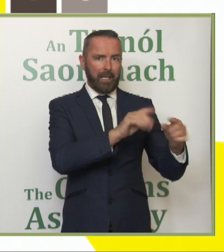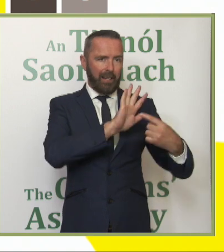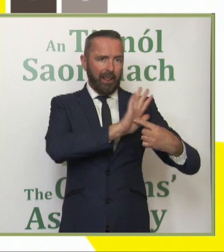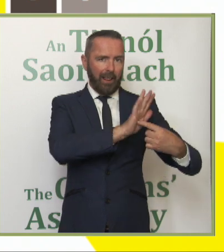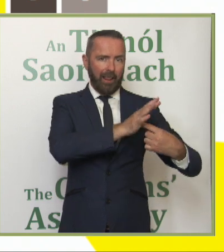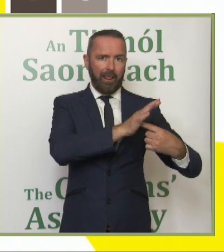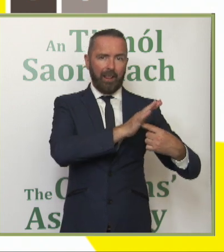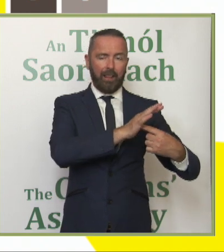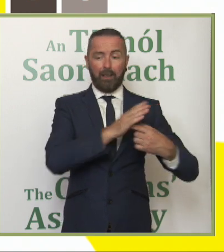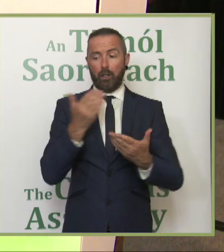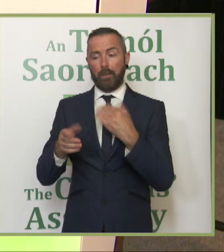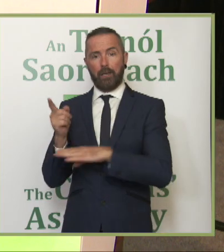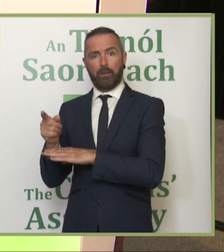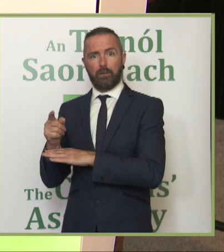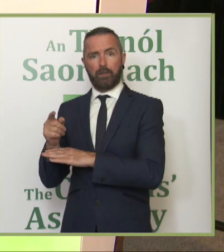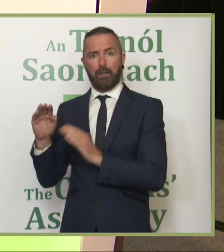the least deprived.